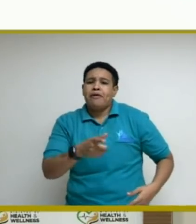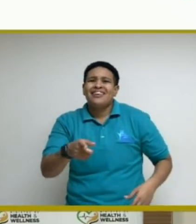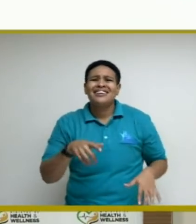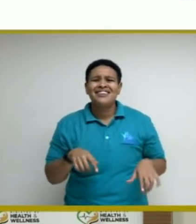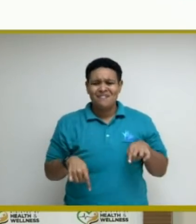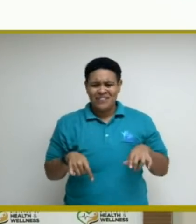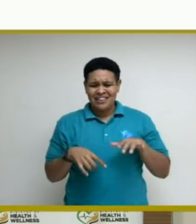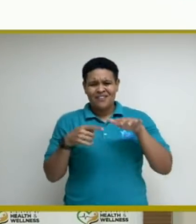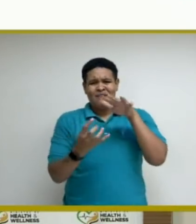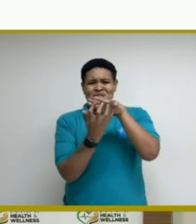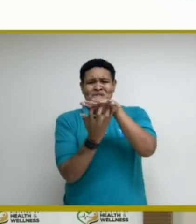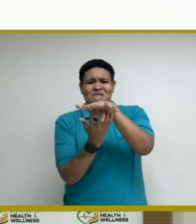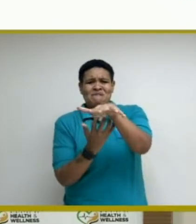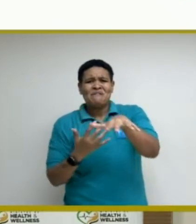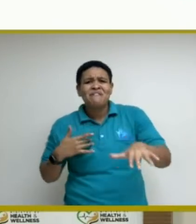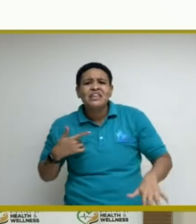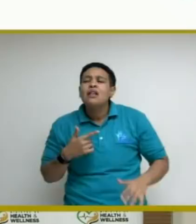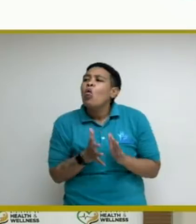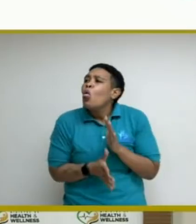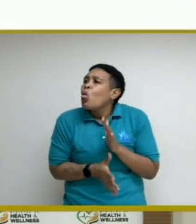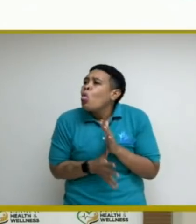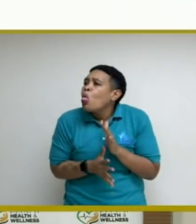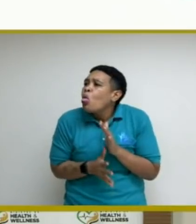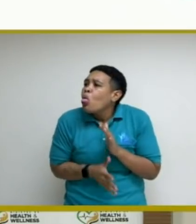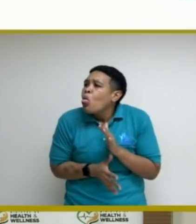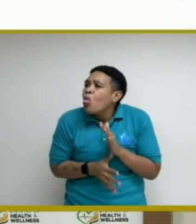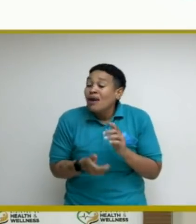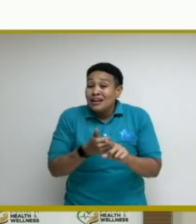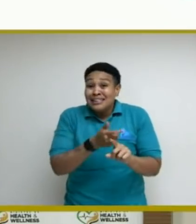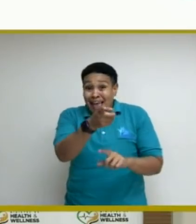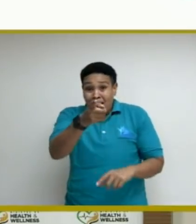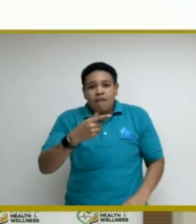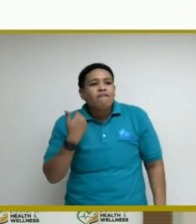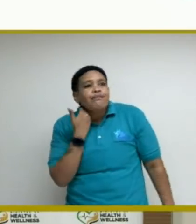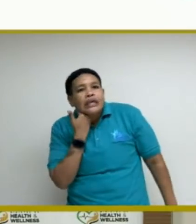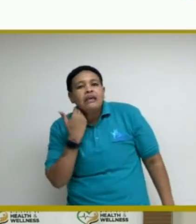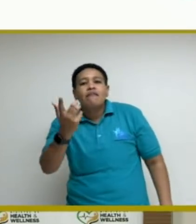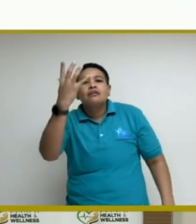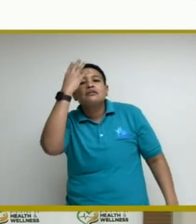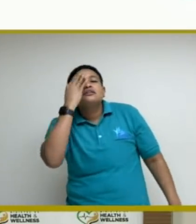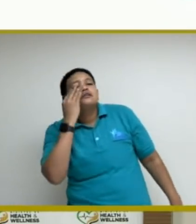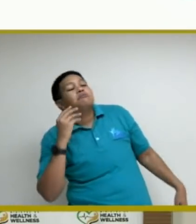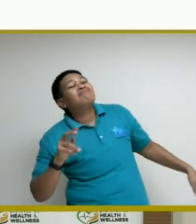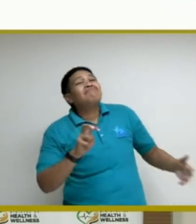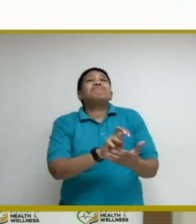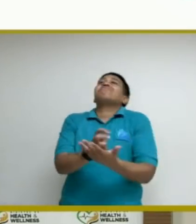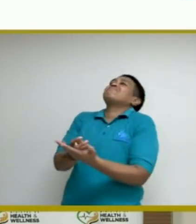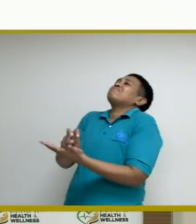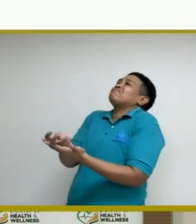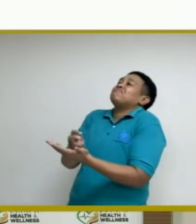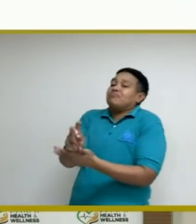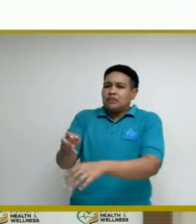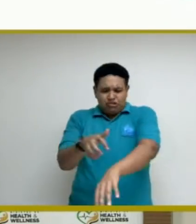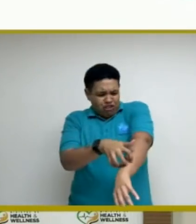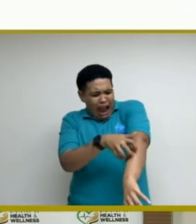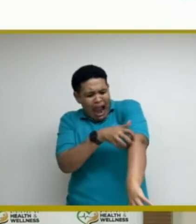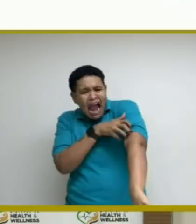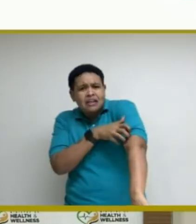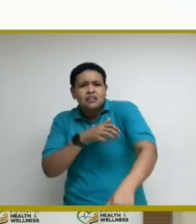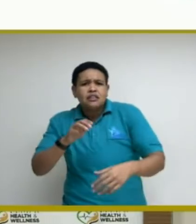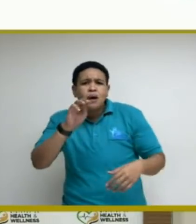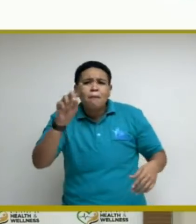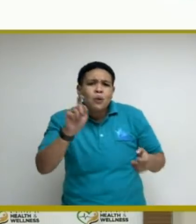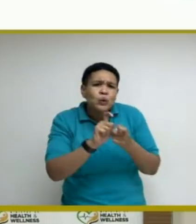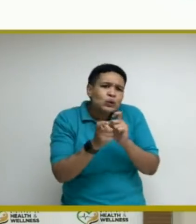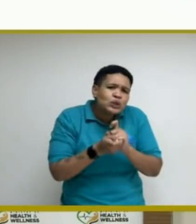needles feeling, diarrhea, sleep problems, fever, dizziness, rash, mood changes, change in smell